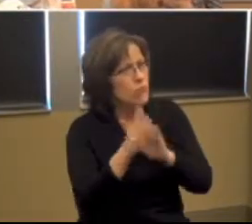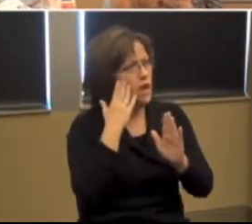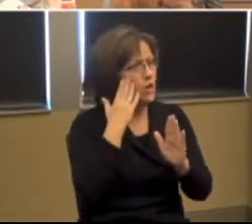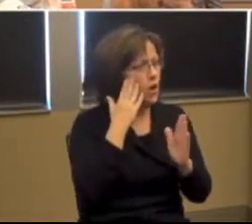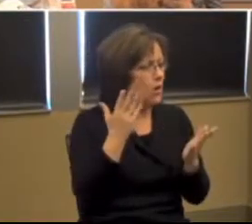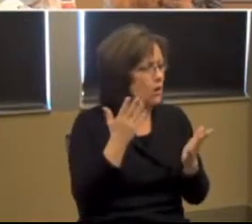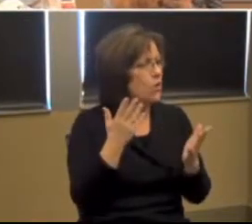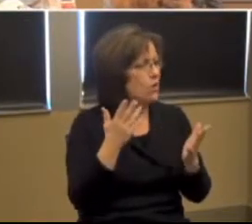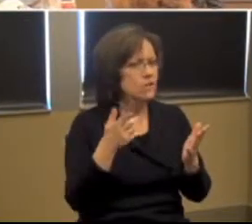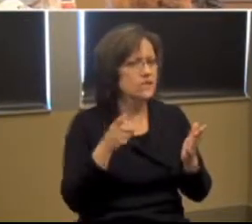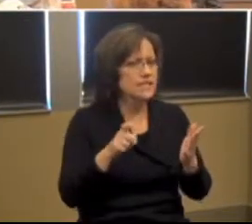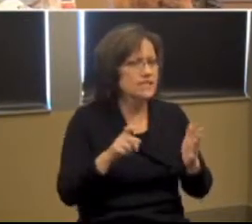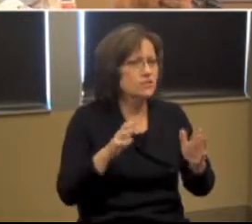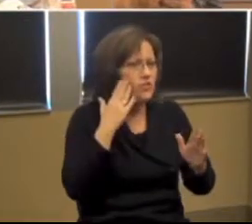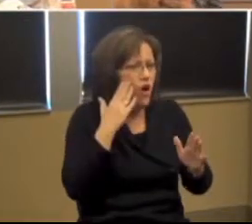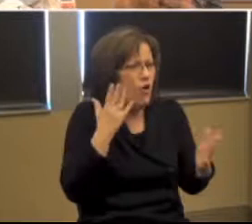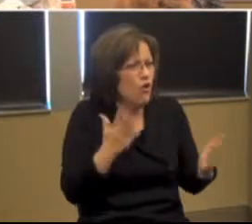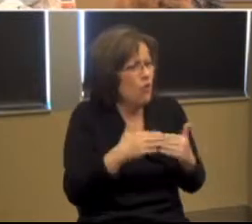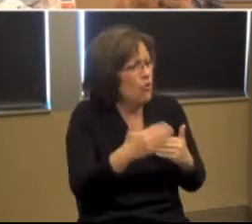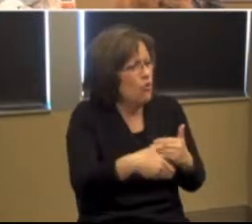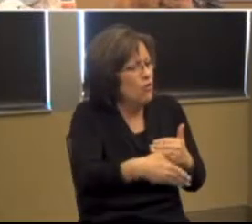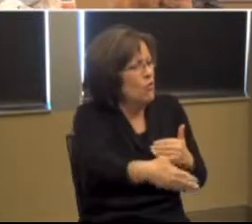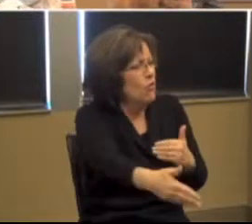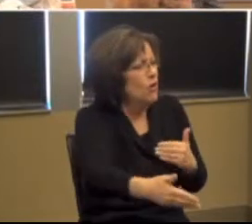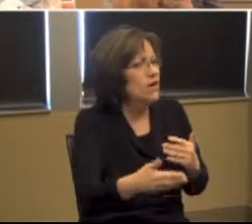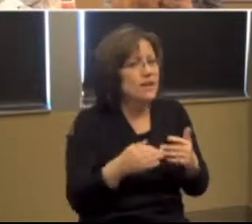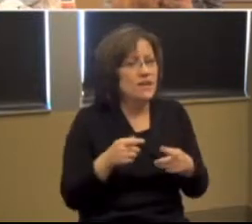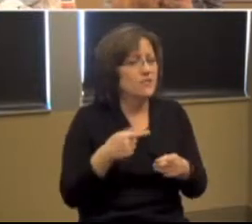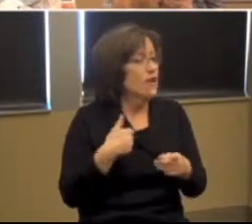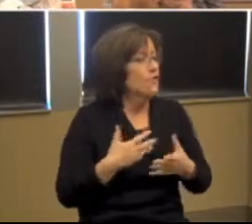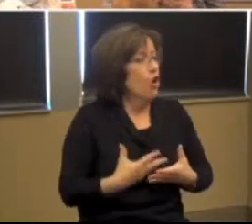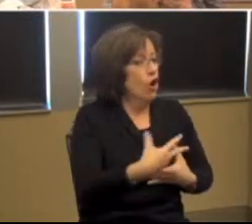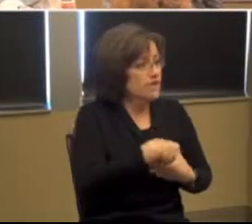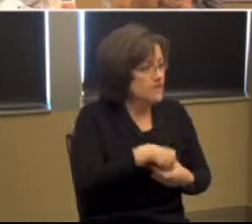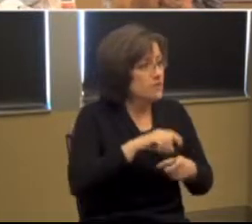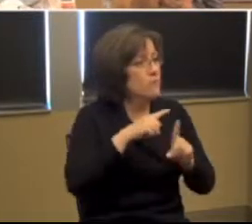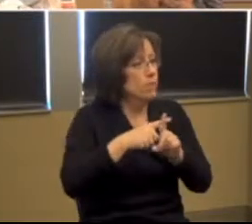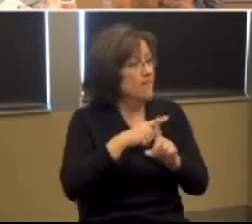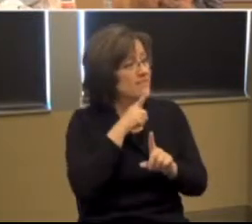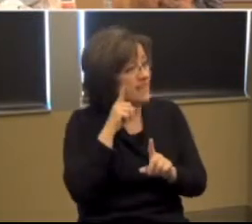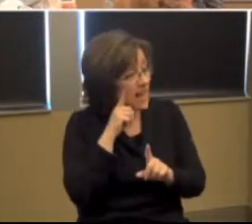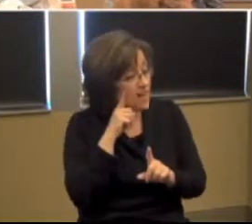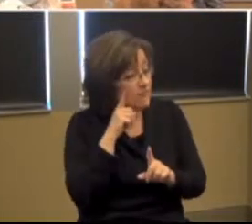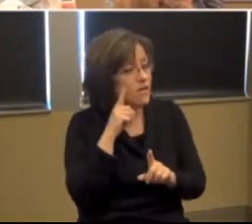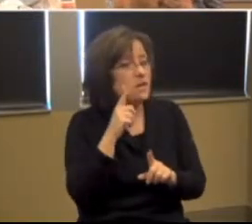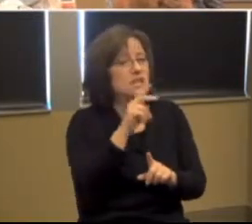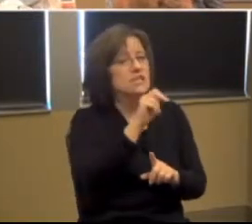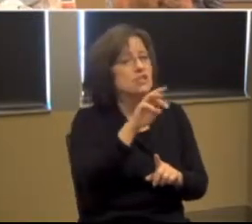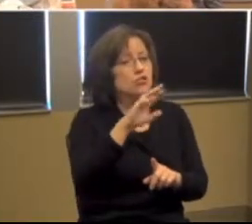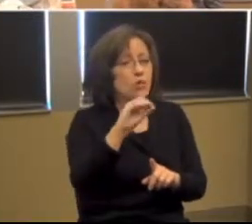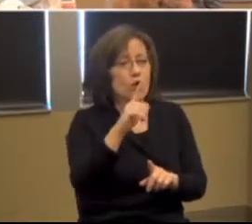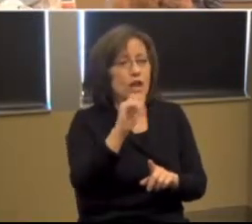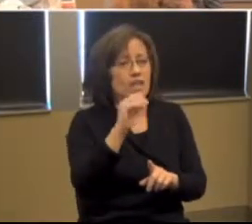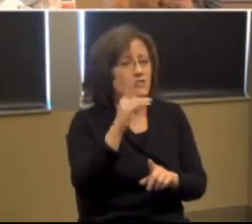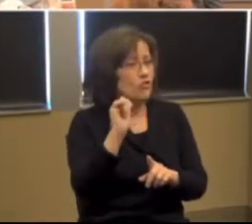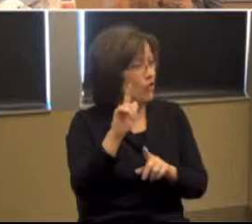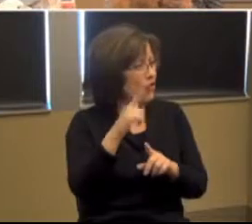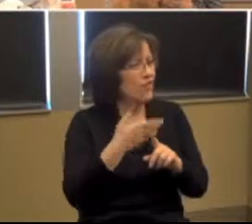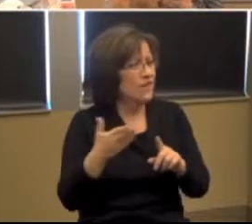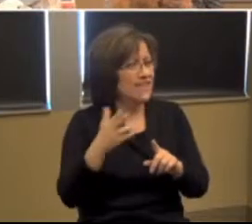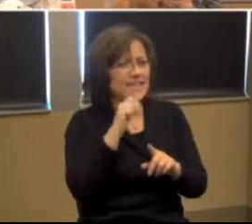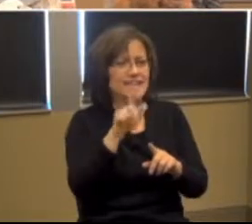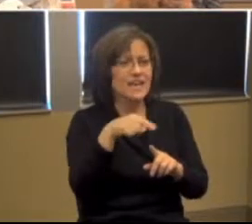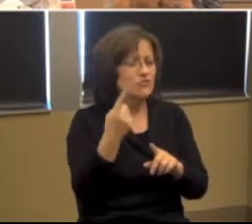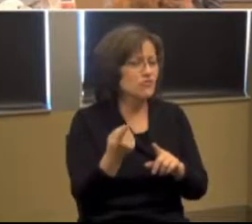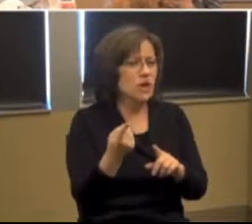need predictability. And if they have autism plus deafness, that's a neurological thing. That's not